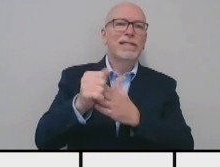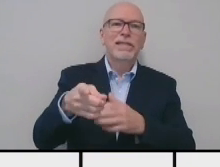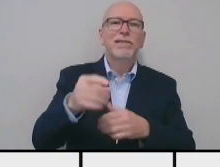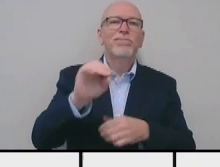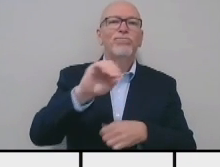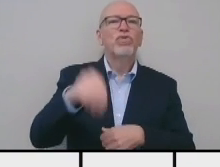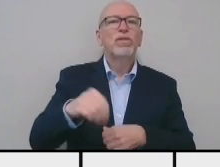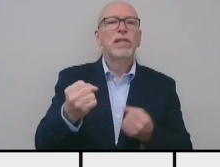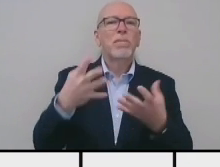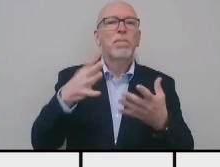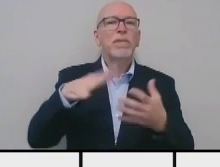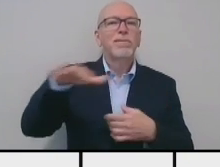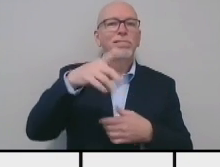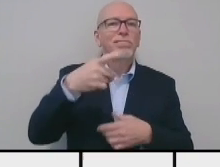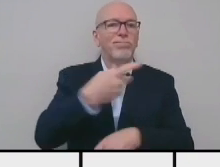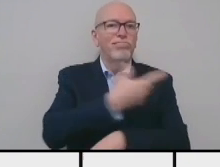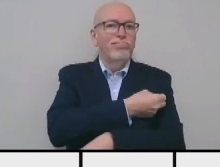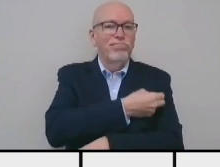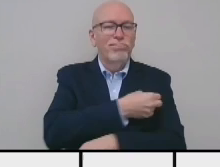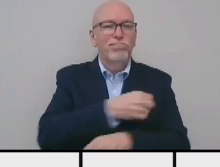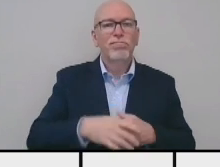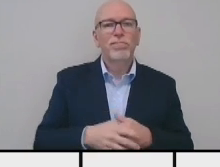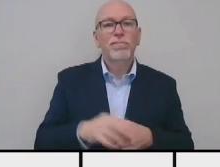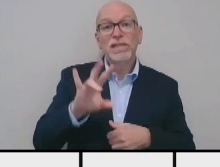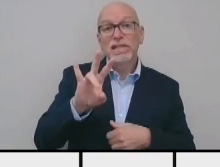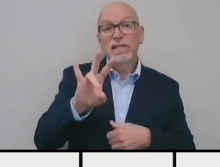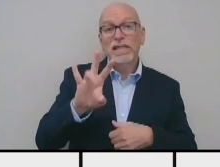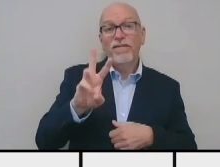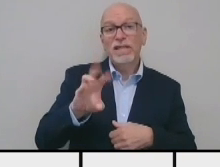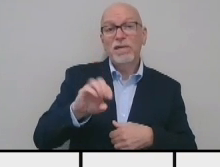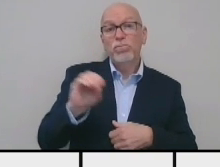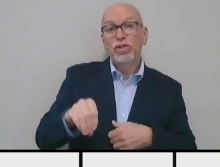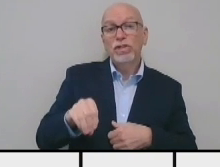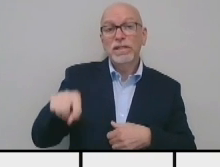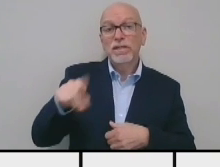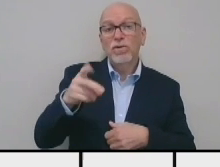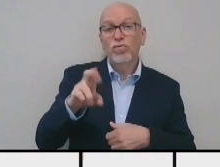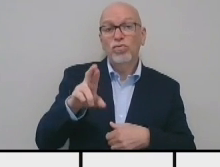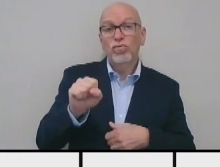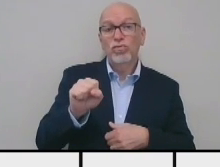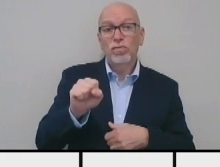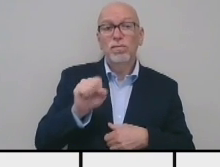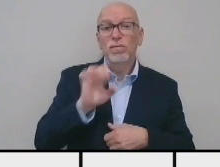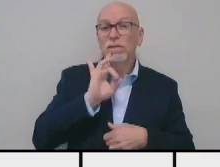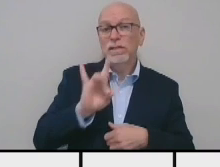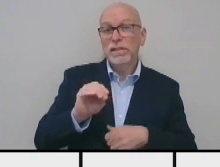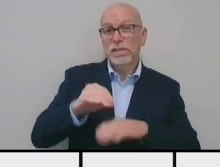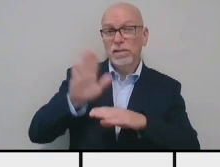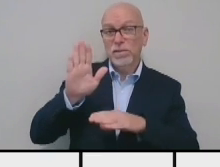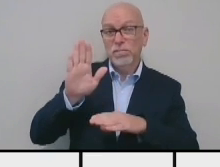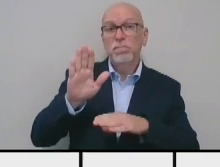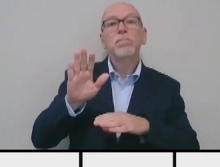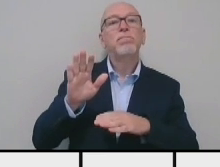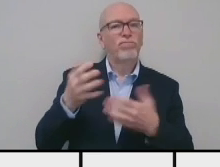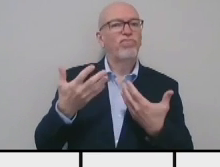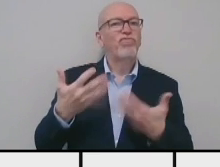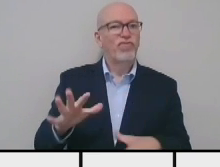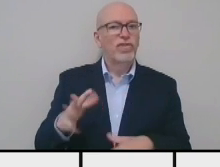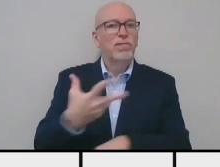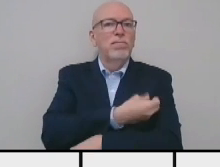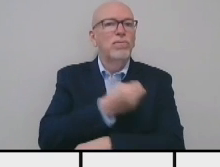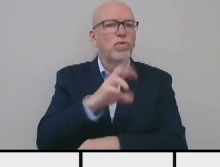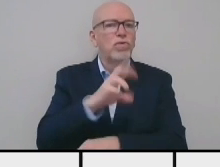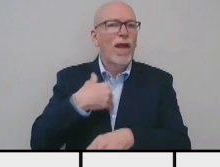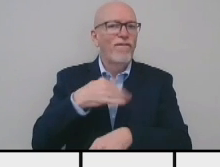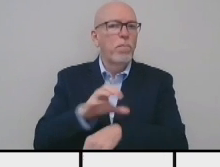the population vaccinated. 76% of Hoosiers age 80 and older have received or scheduled a